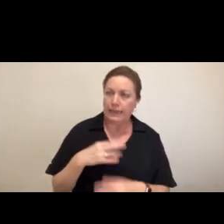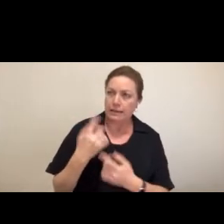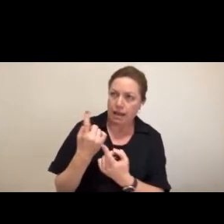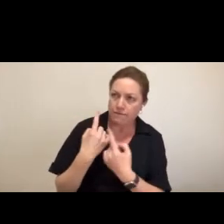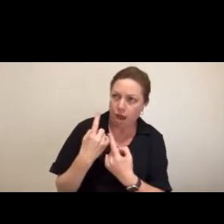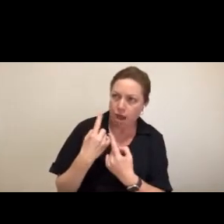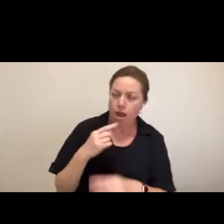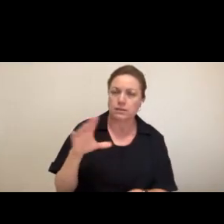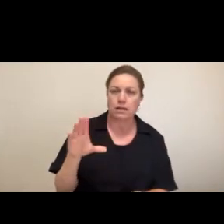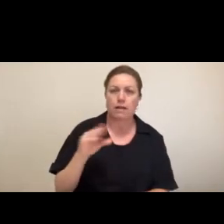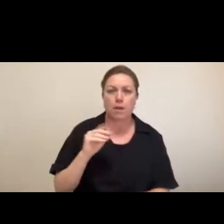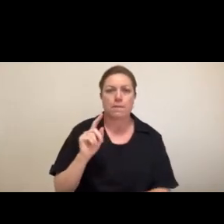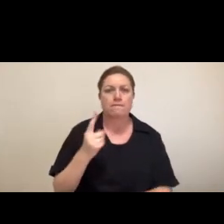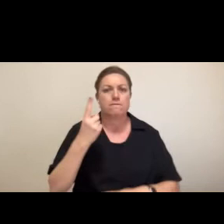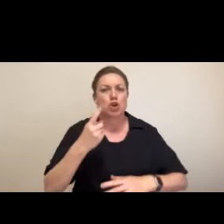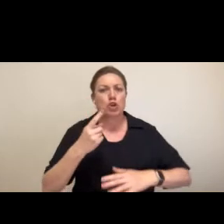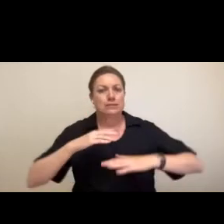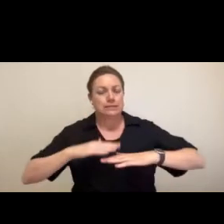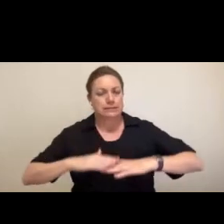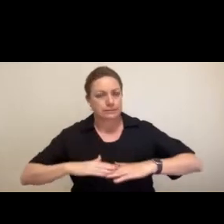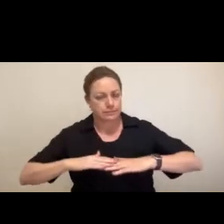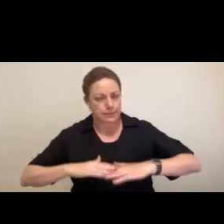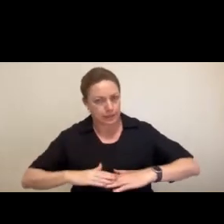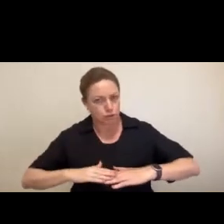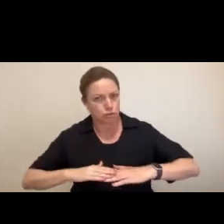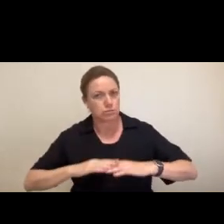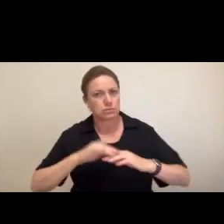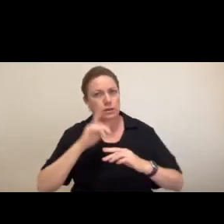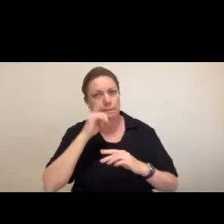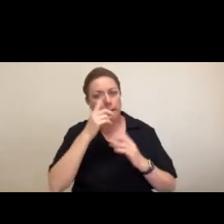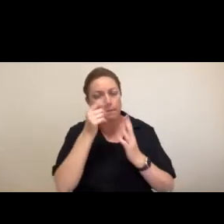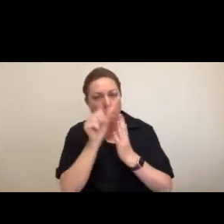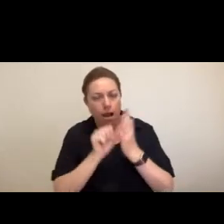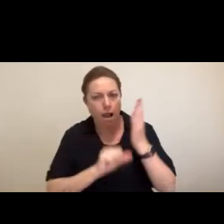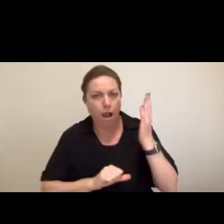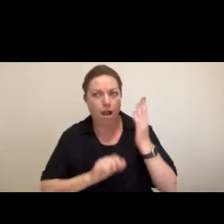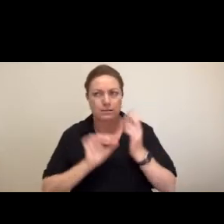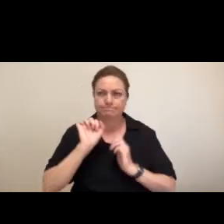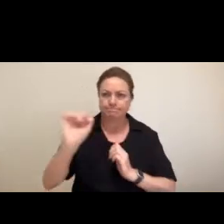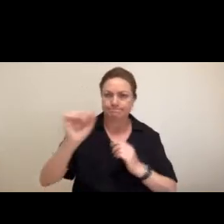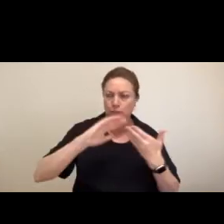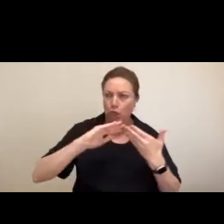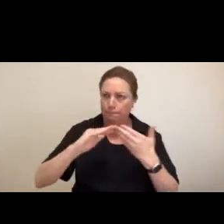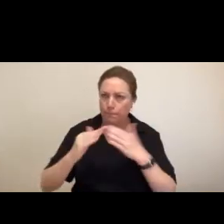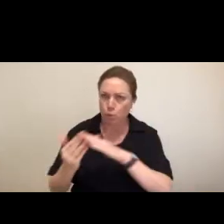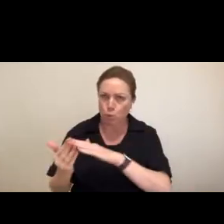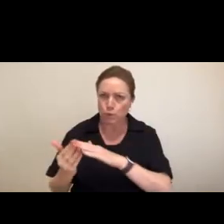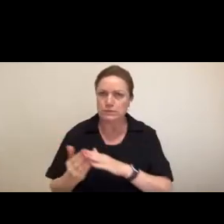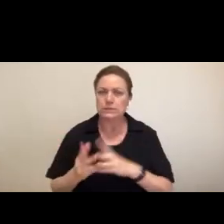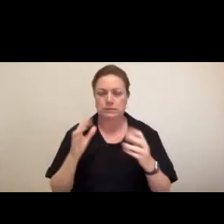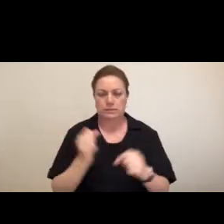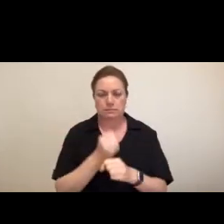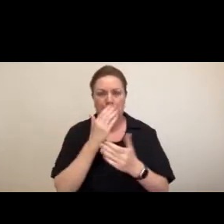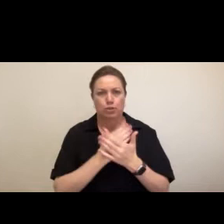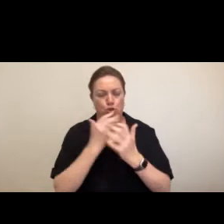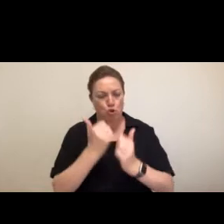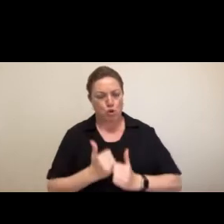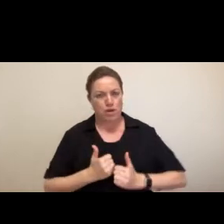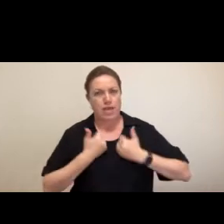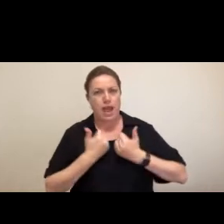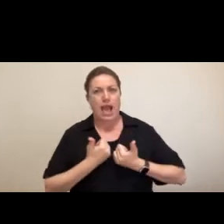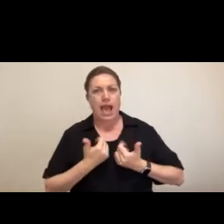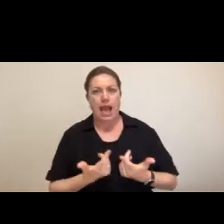communities, and developing and furthering the integrity of Aboriginal culture through public